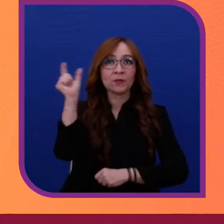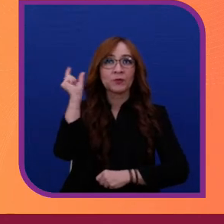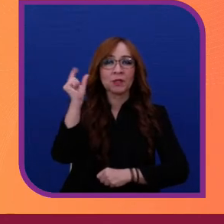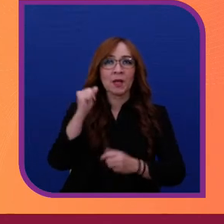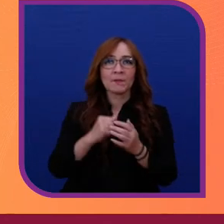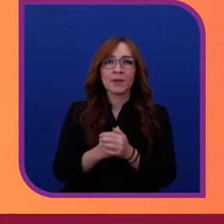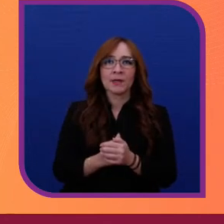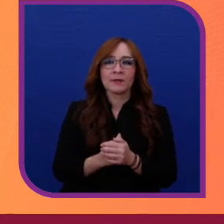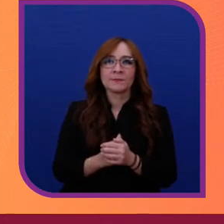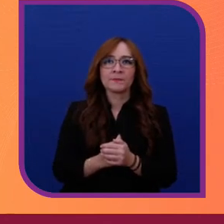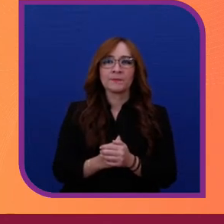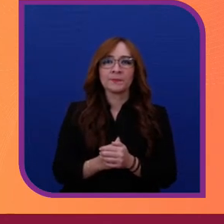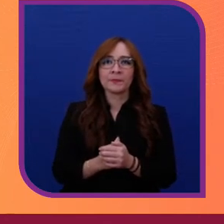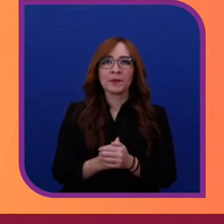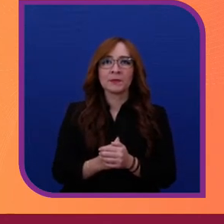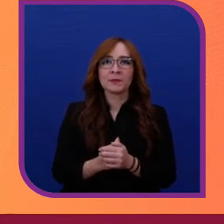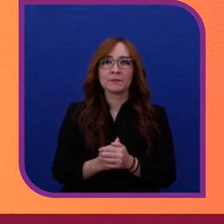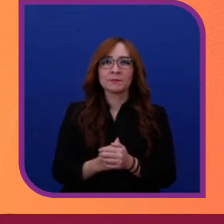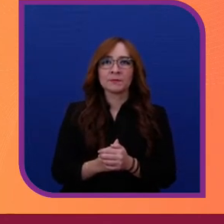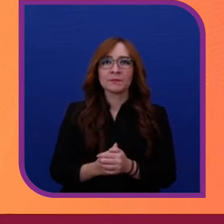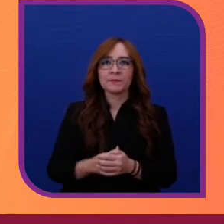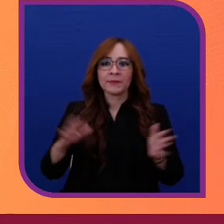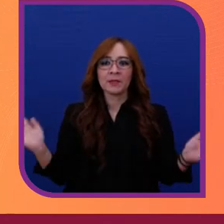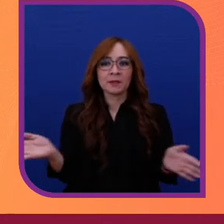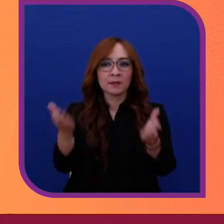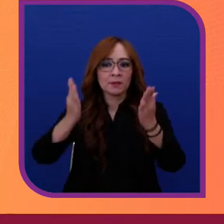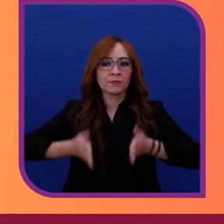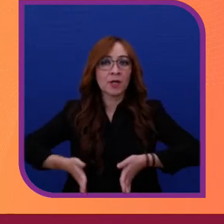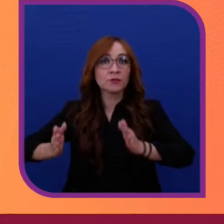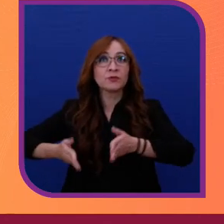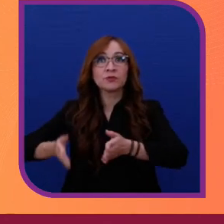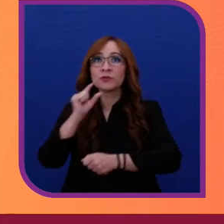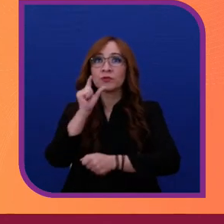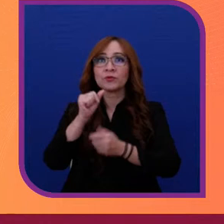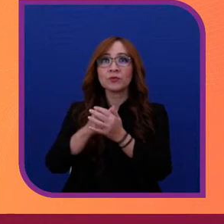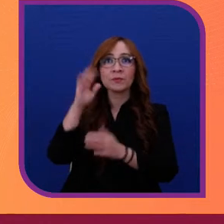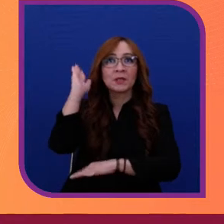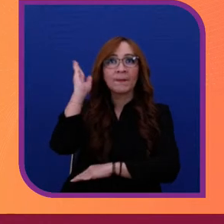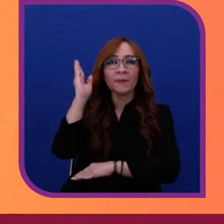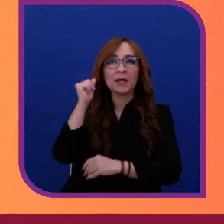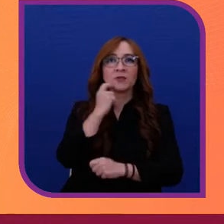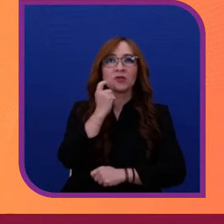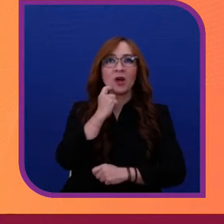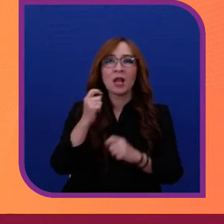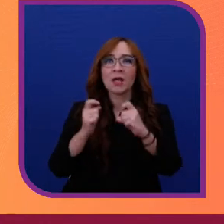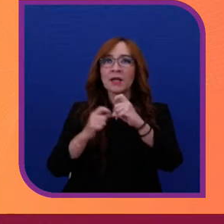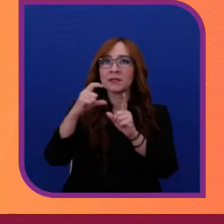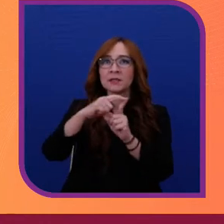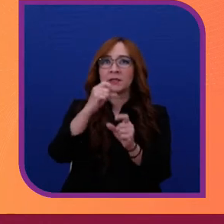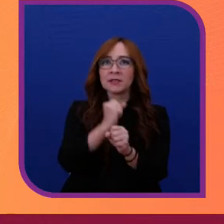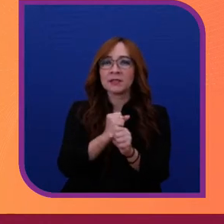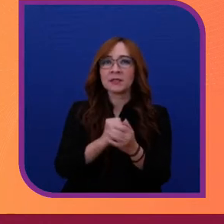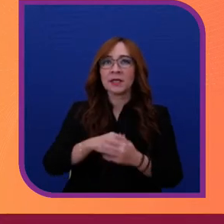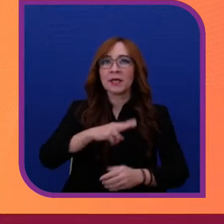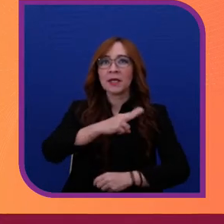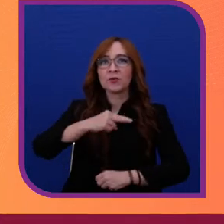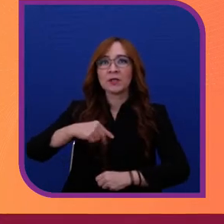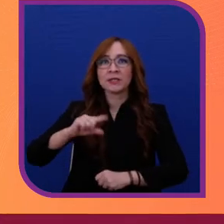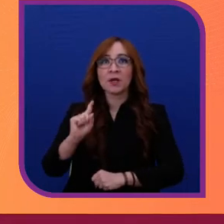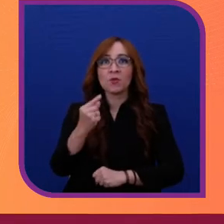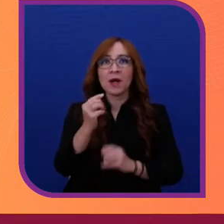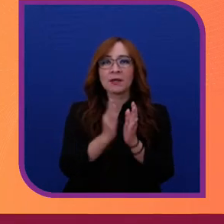LV autoextend more about these SSB Indonesia one is worth the blended Finance Indonesia has so far so